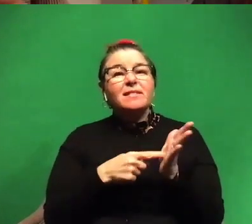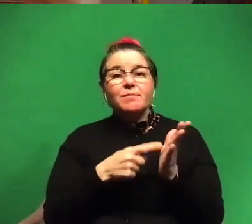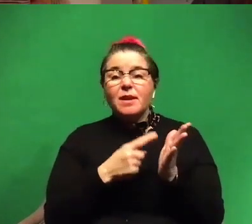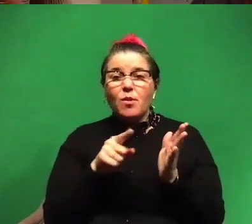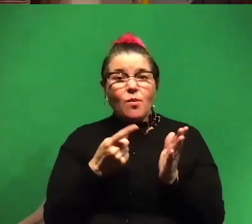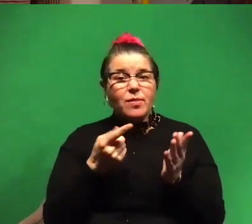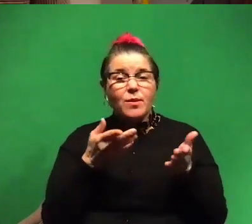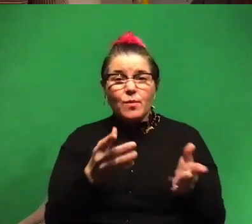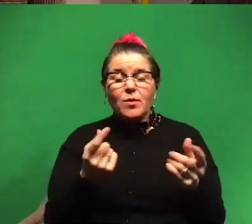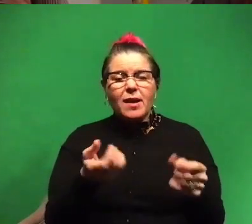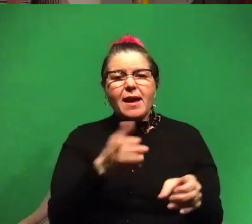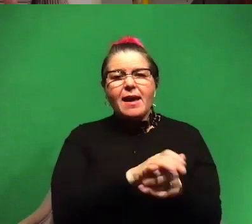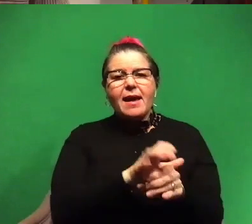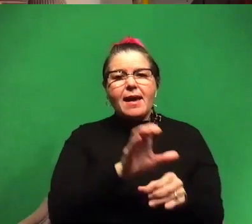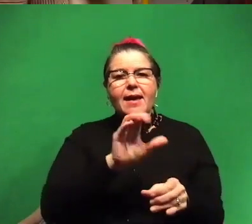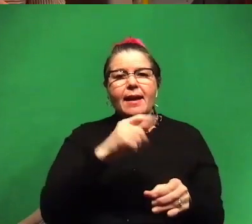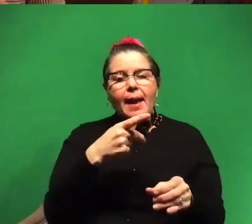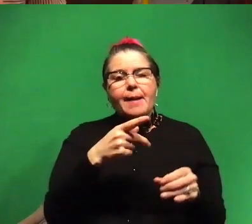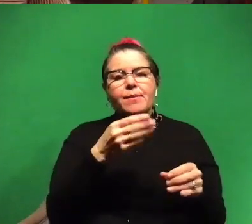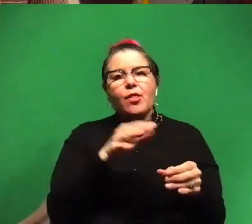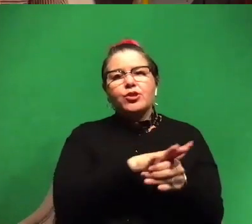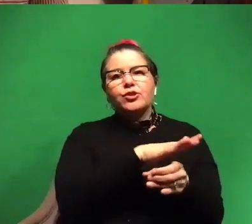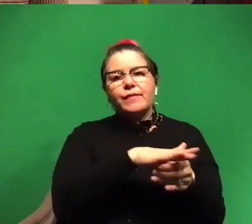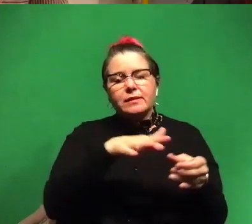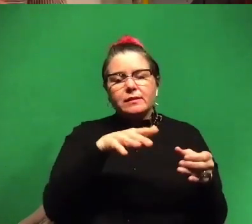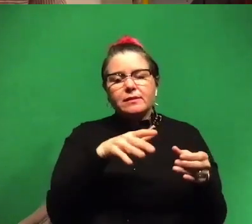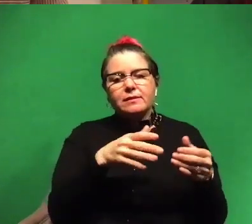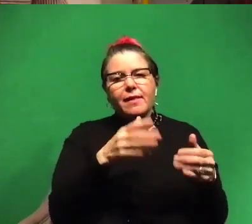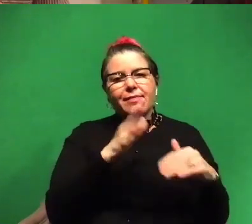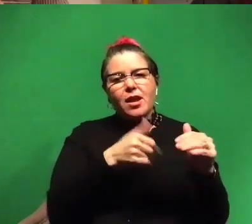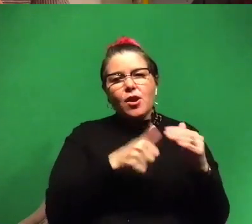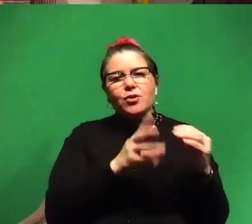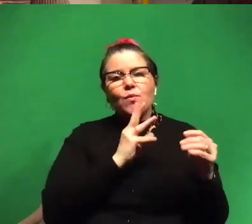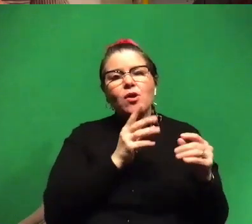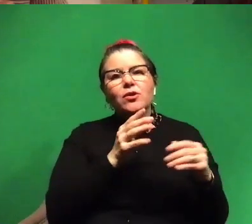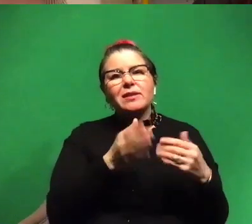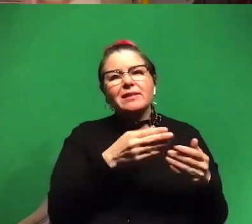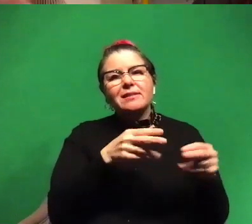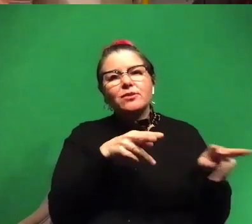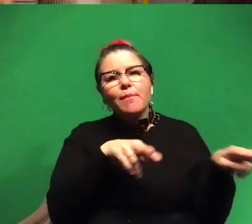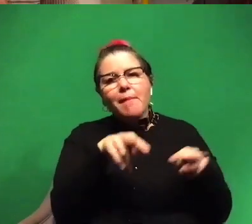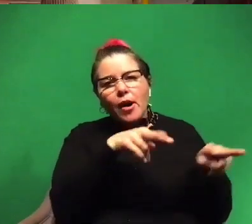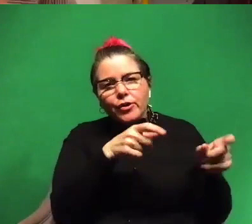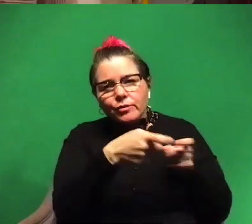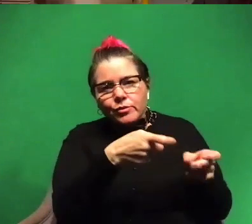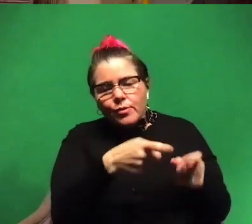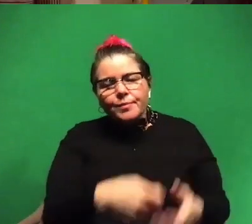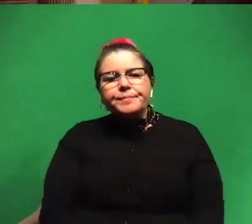doing it is capping it on surface, and that's because it's easier to monitor and to control.